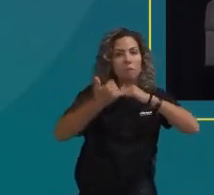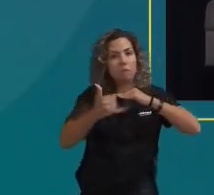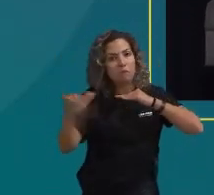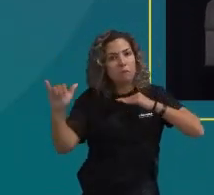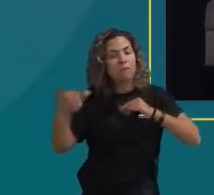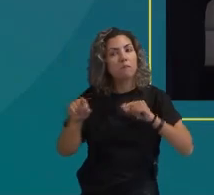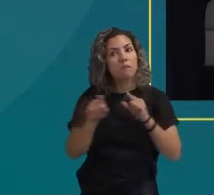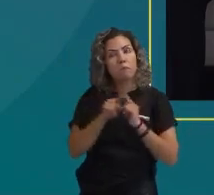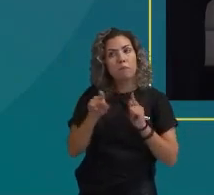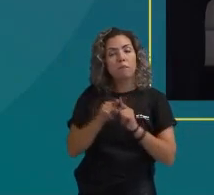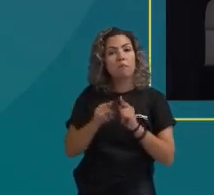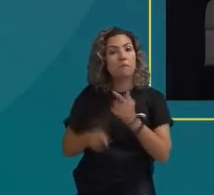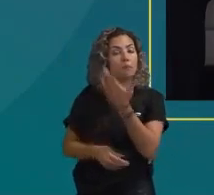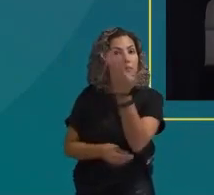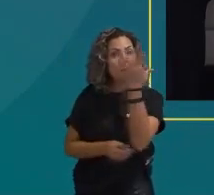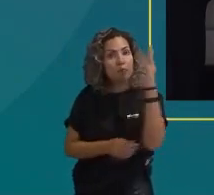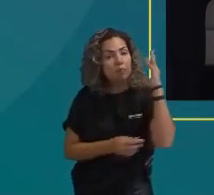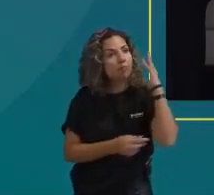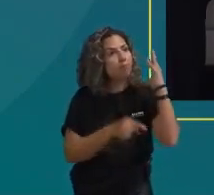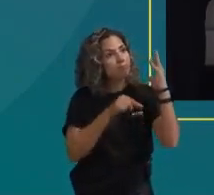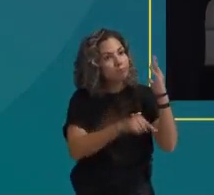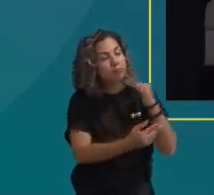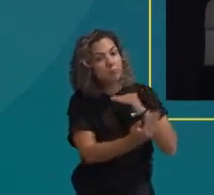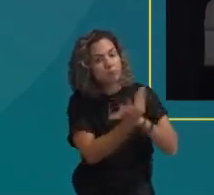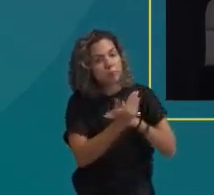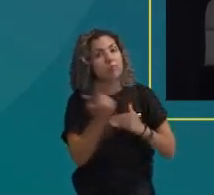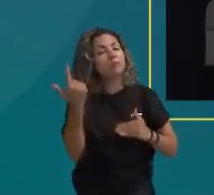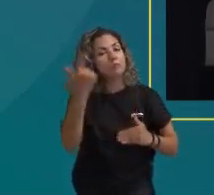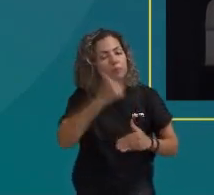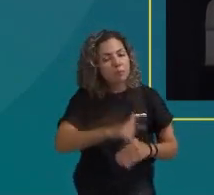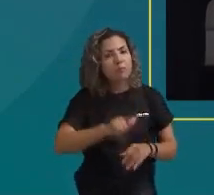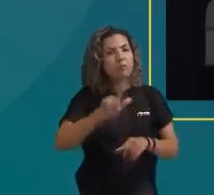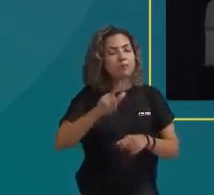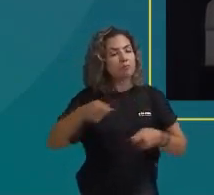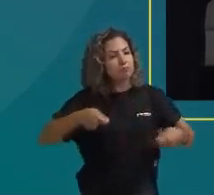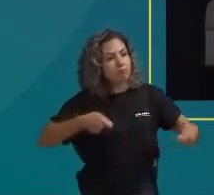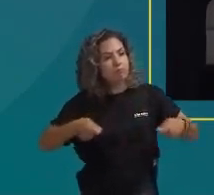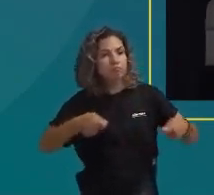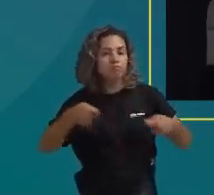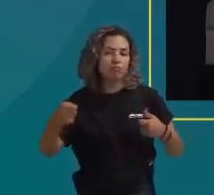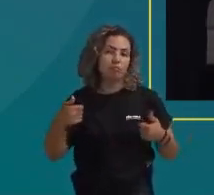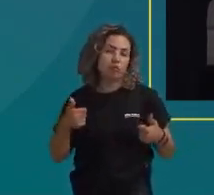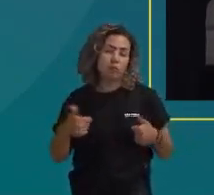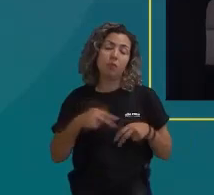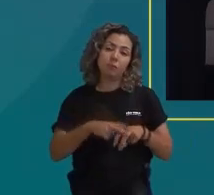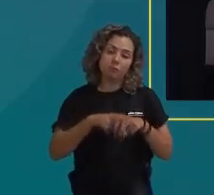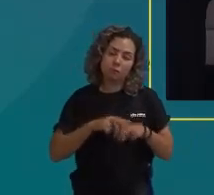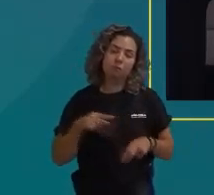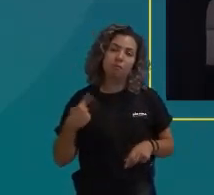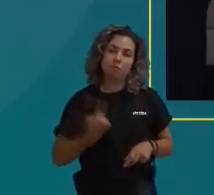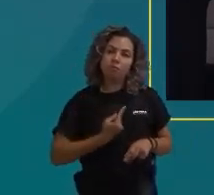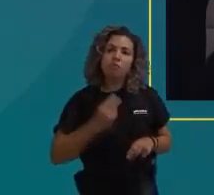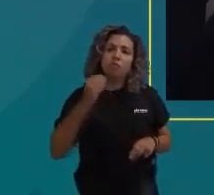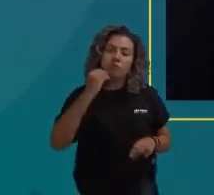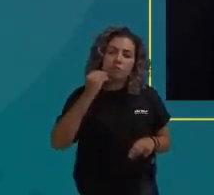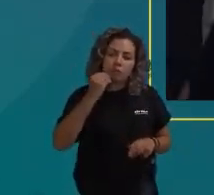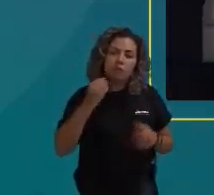management, decentralized waste management. So that is why I am trying to tell that it's actually a kind